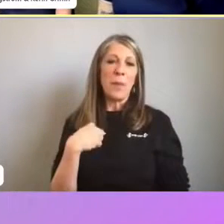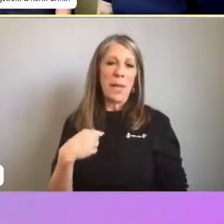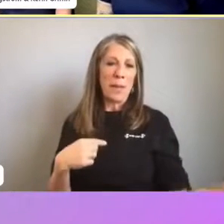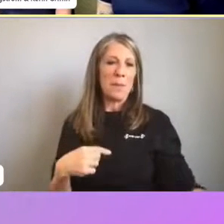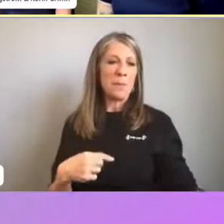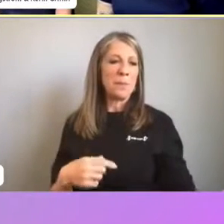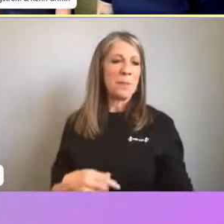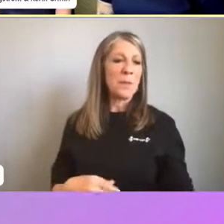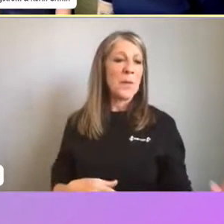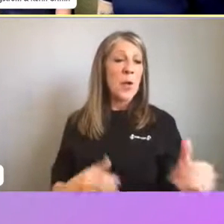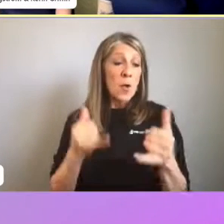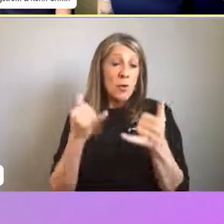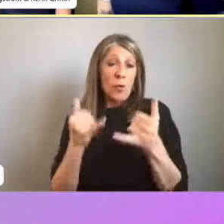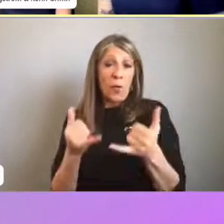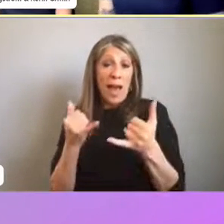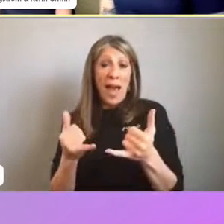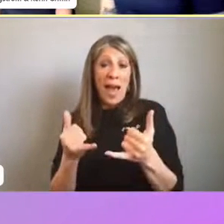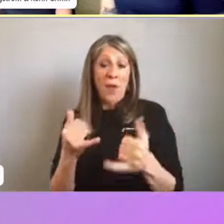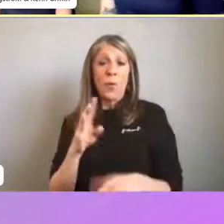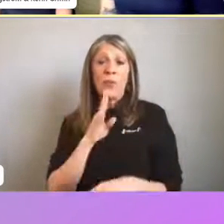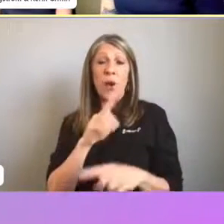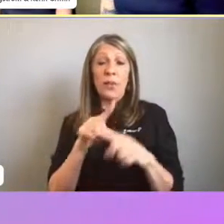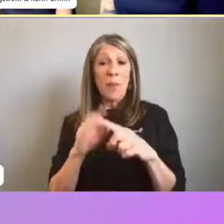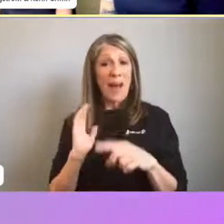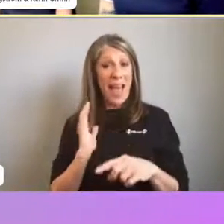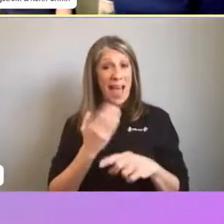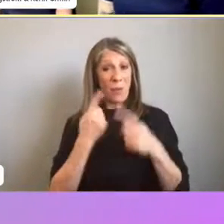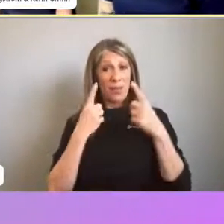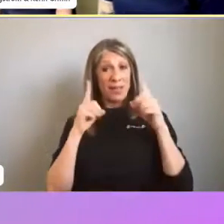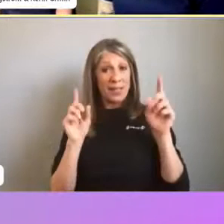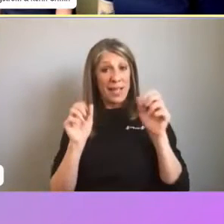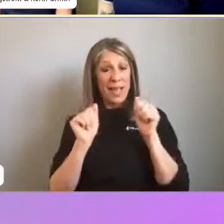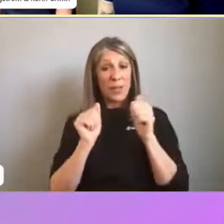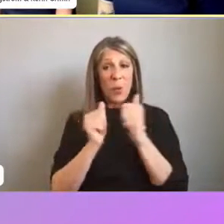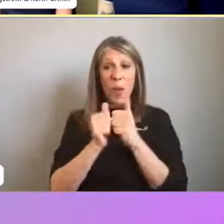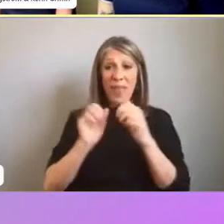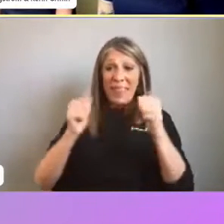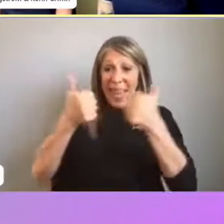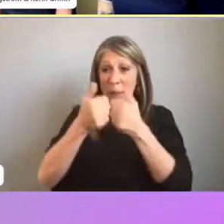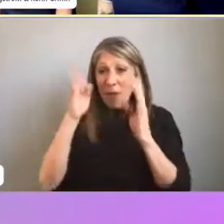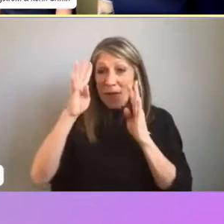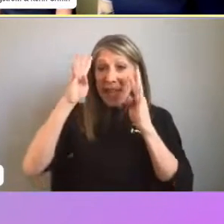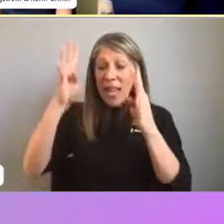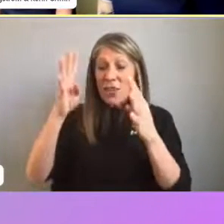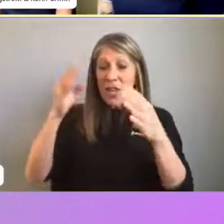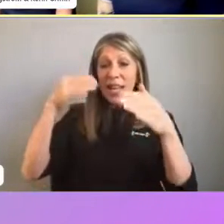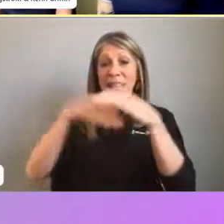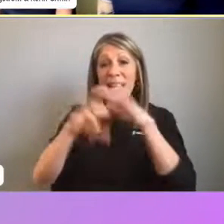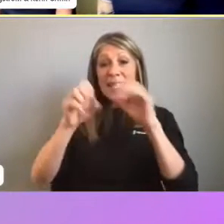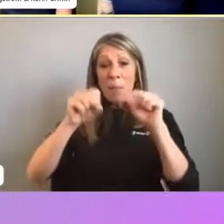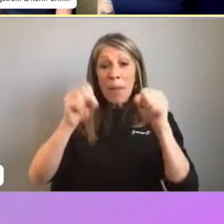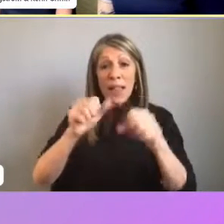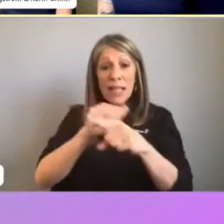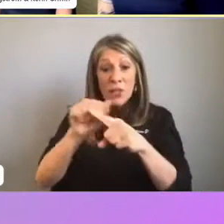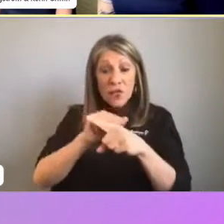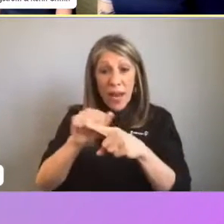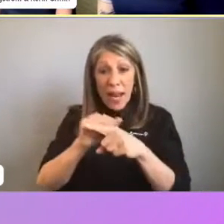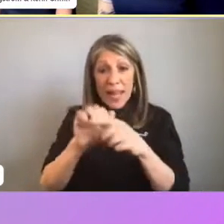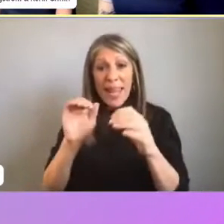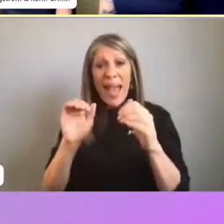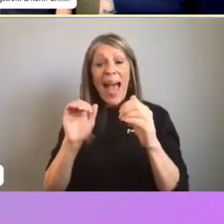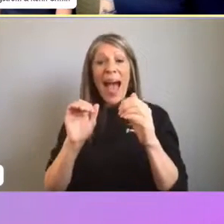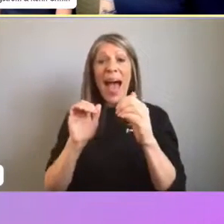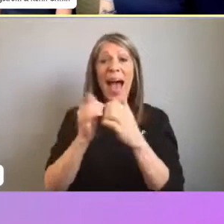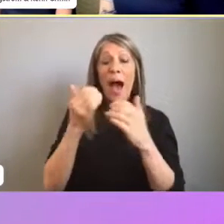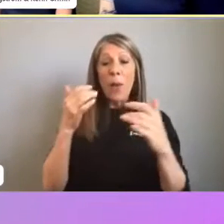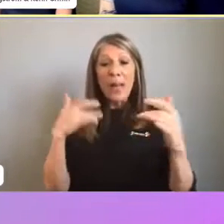All right, so now that we've talked about our success with gamification and accessibility training and how it